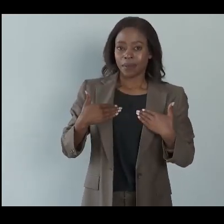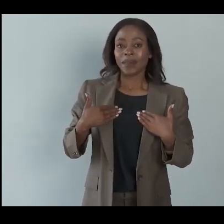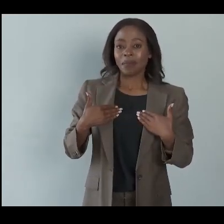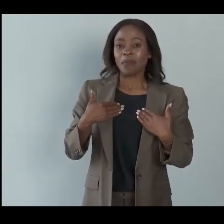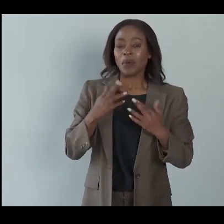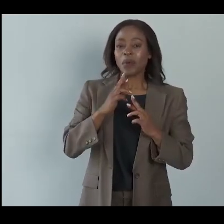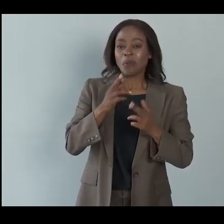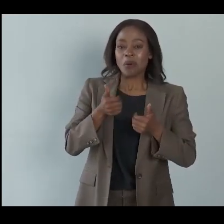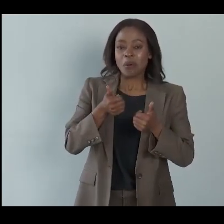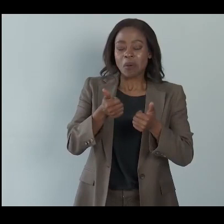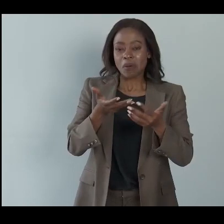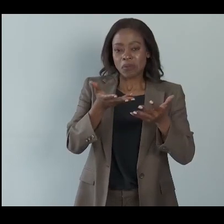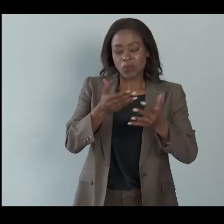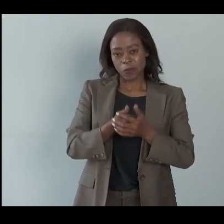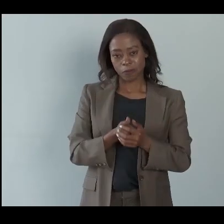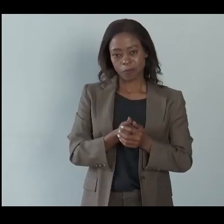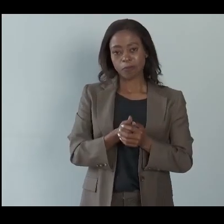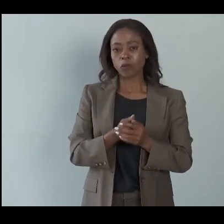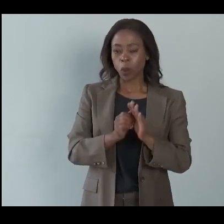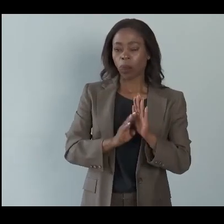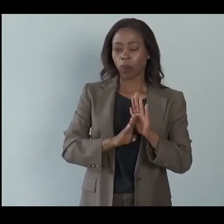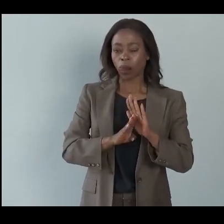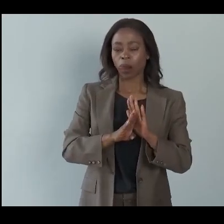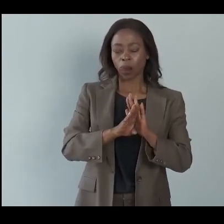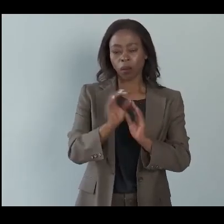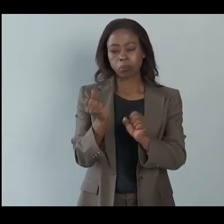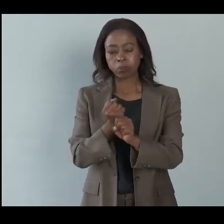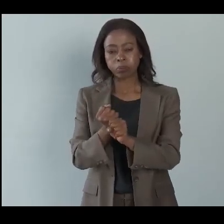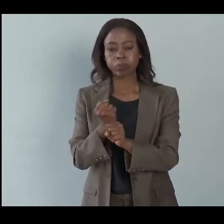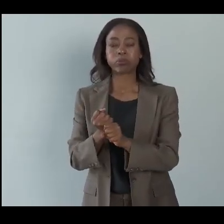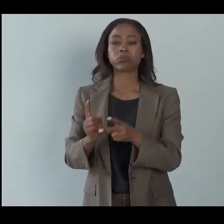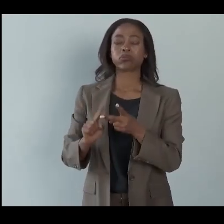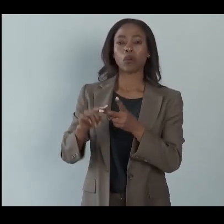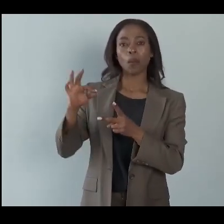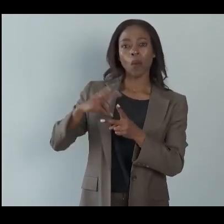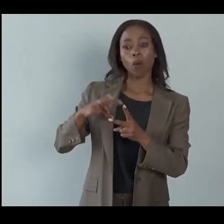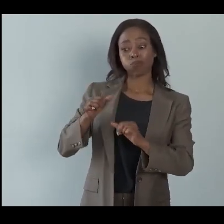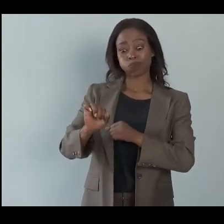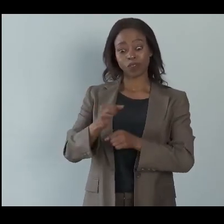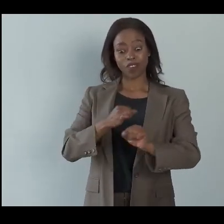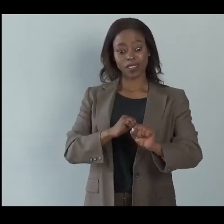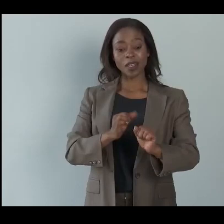businesses. Revenue growth in continuing operations, profit improvement strategies taking effect,